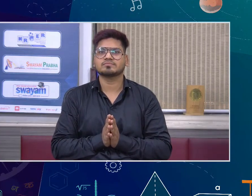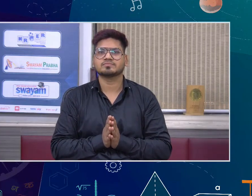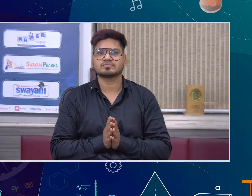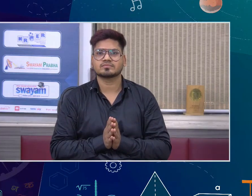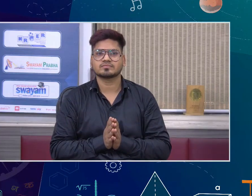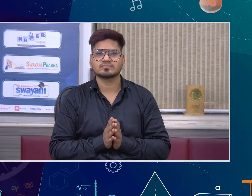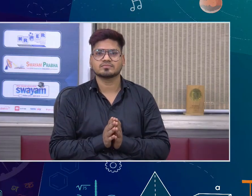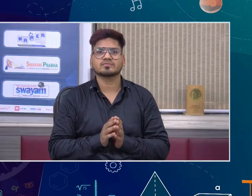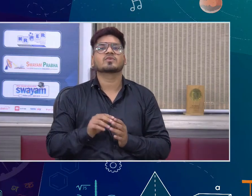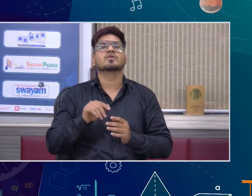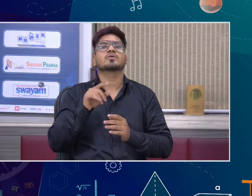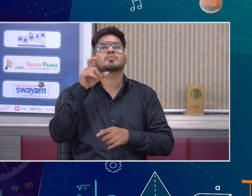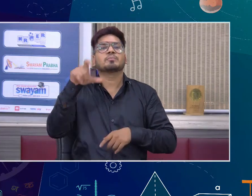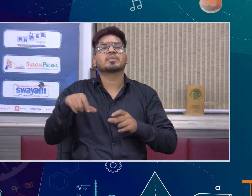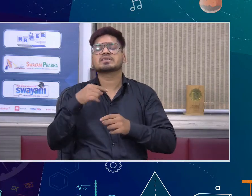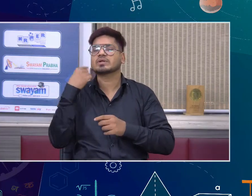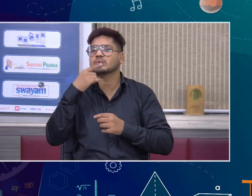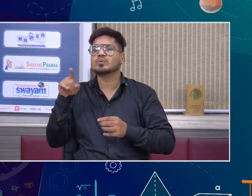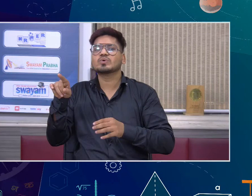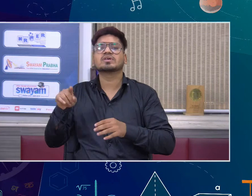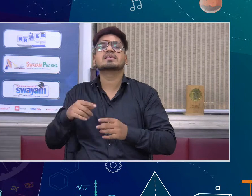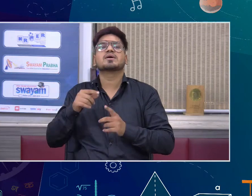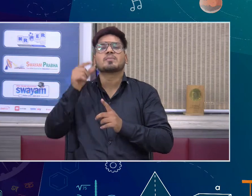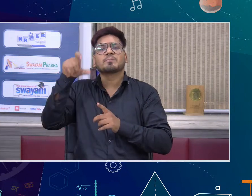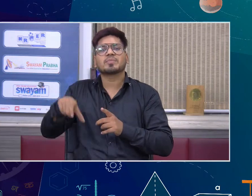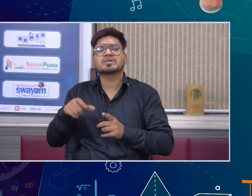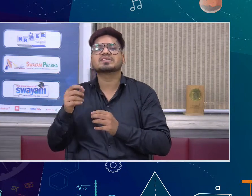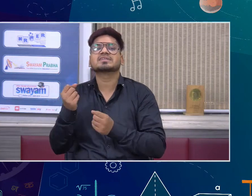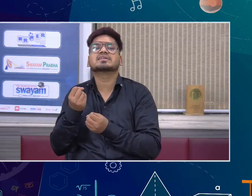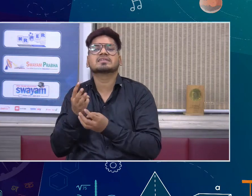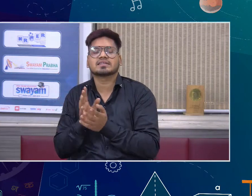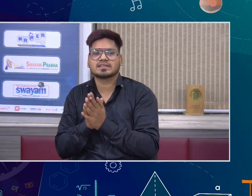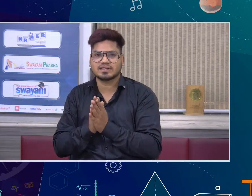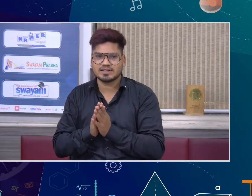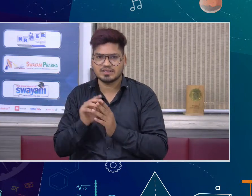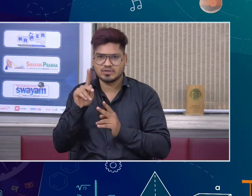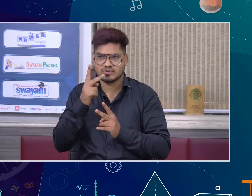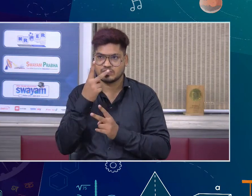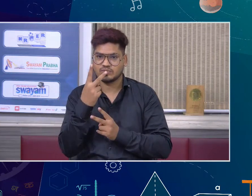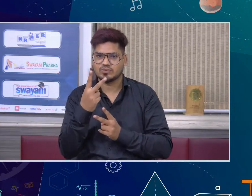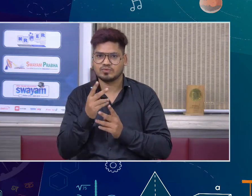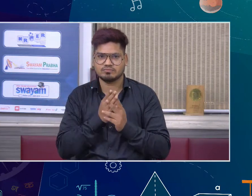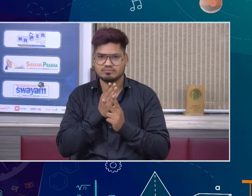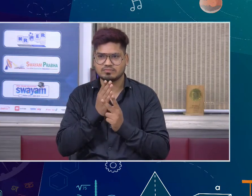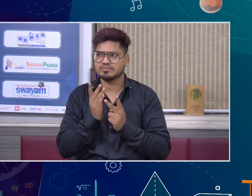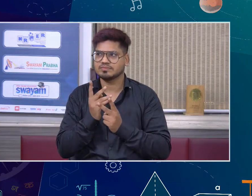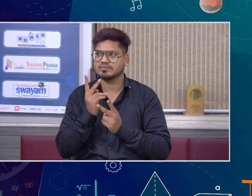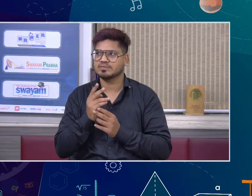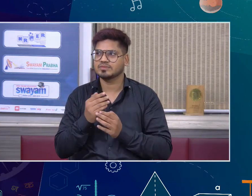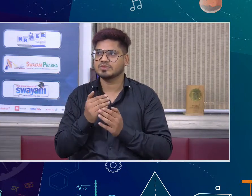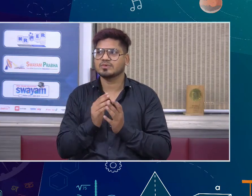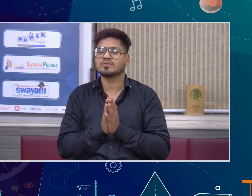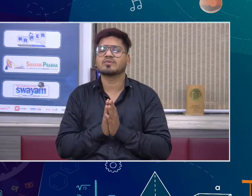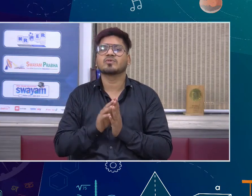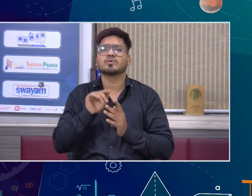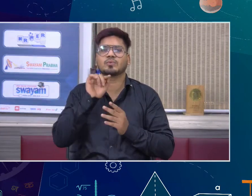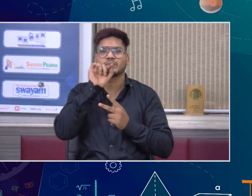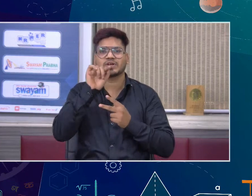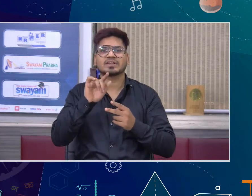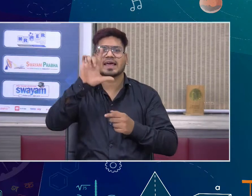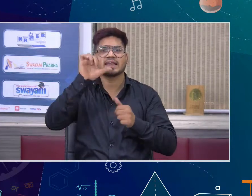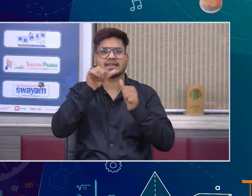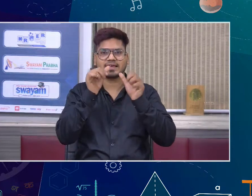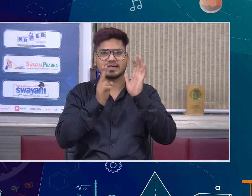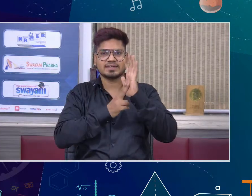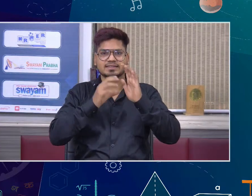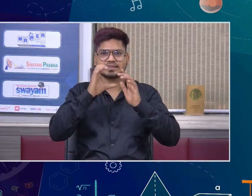Yeah. There should be main two characters in this story available. One is the farmer Lanchu, and